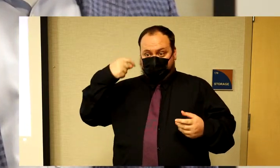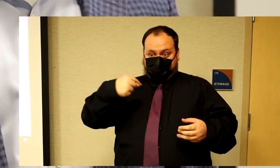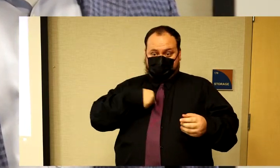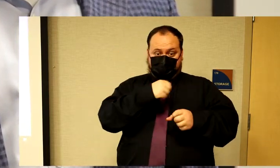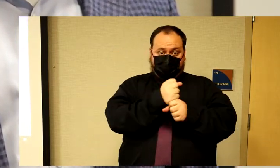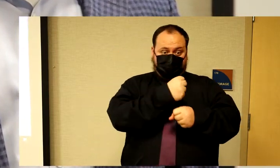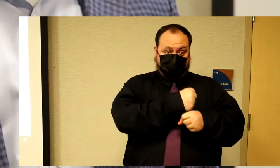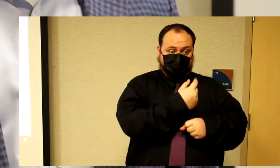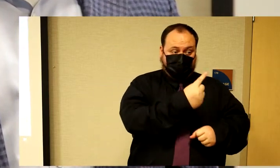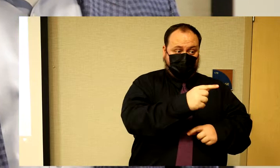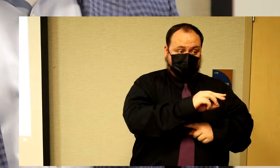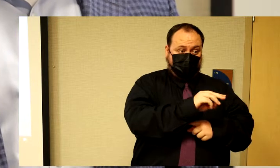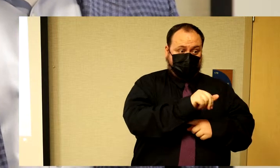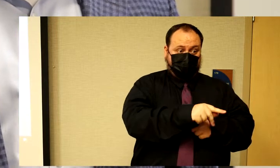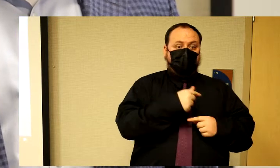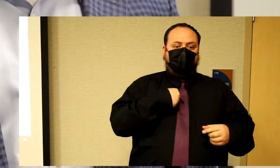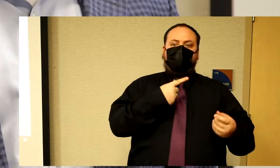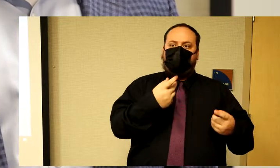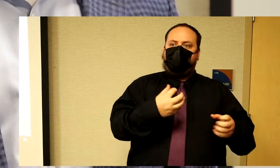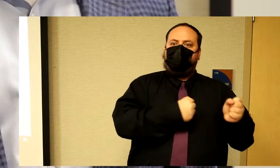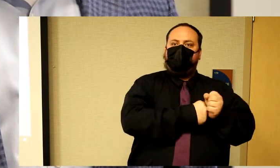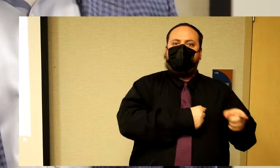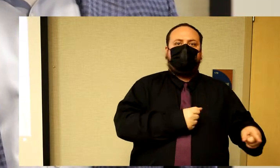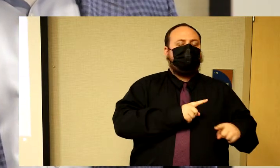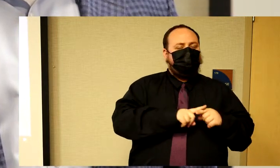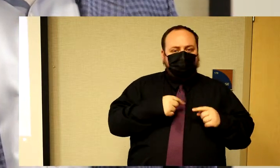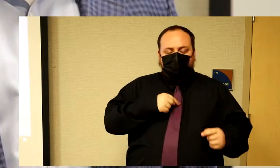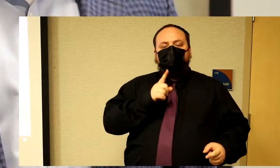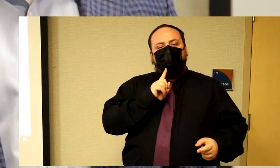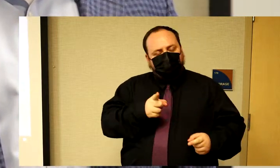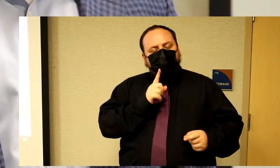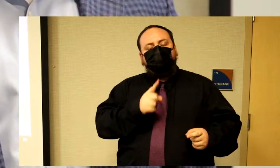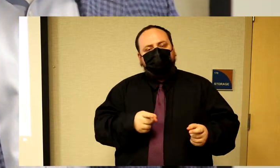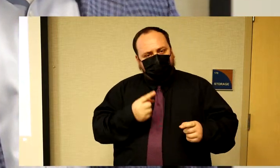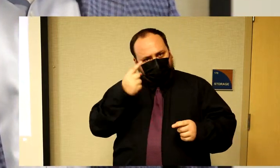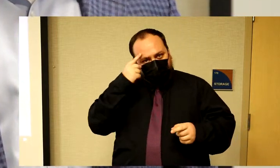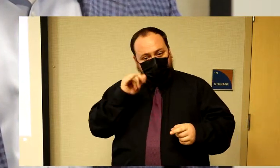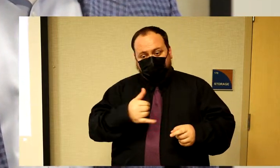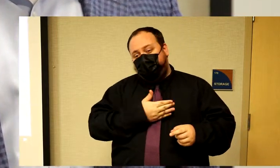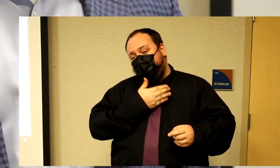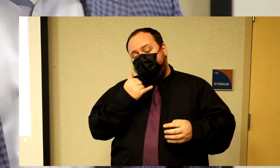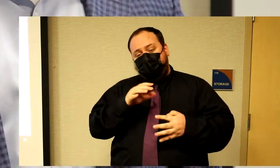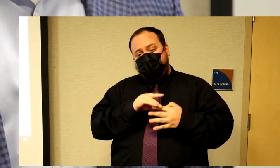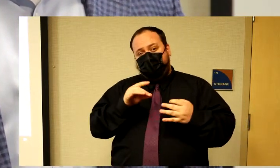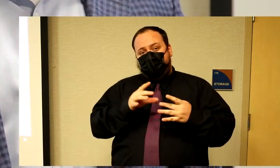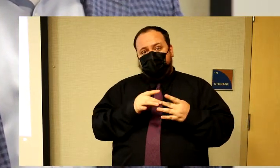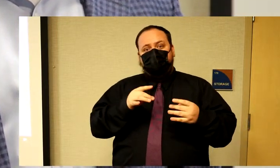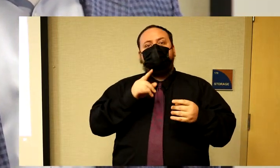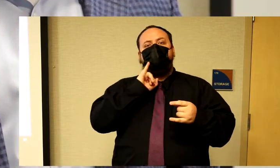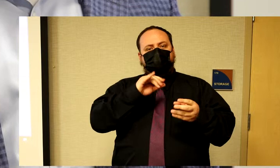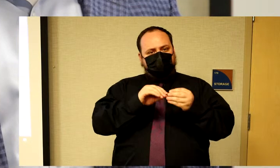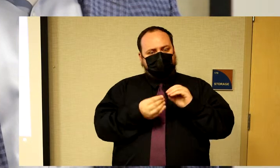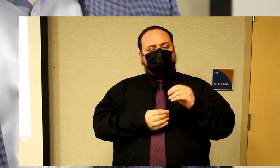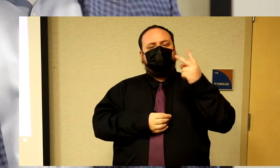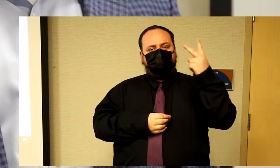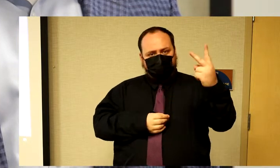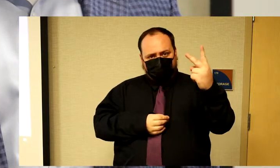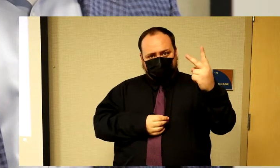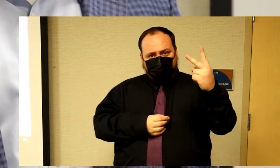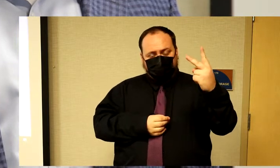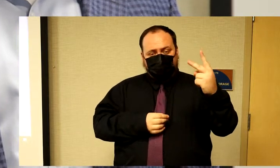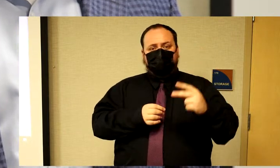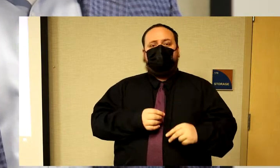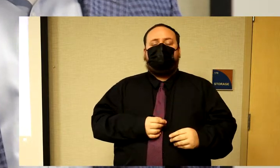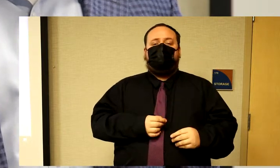definitely think that the best option for Kaweah Health is definitely public option number 2.